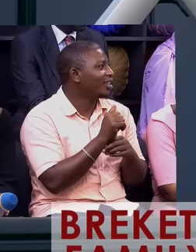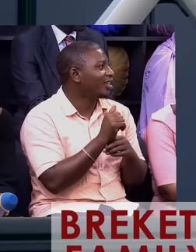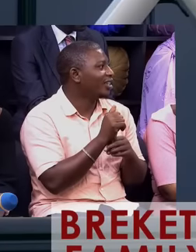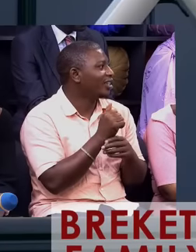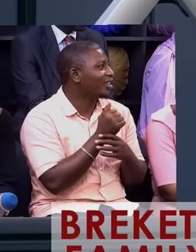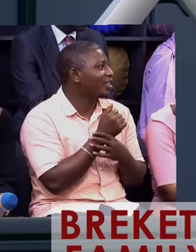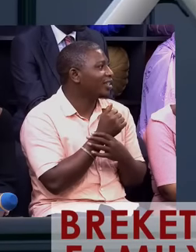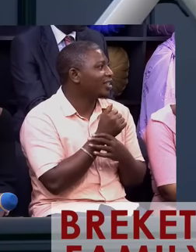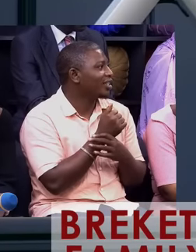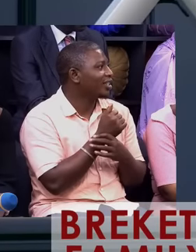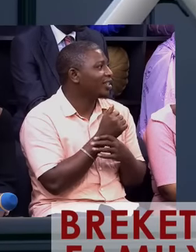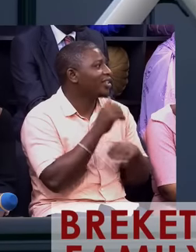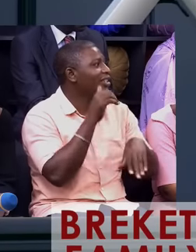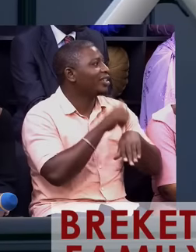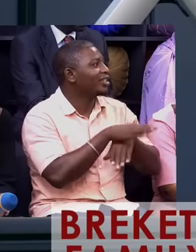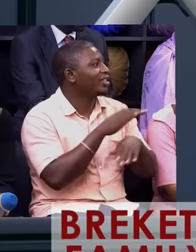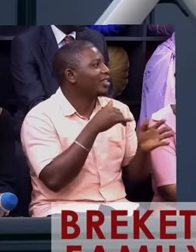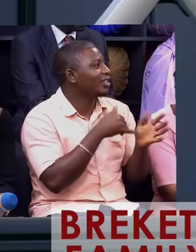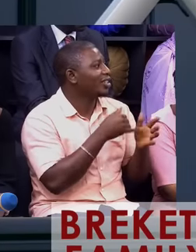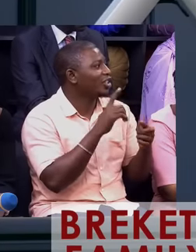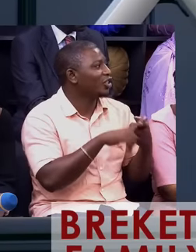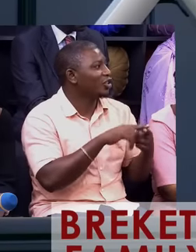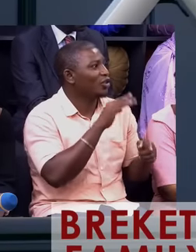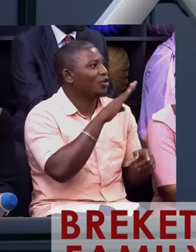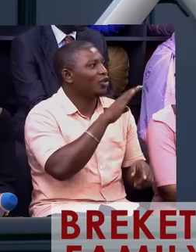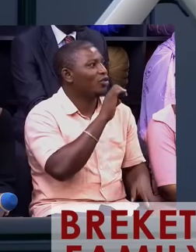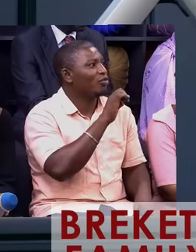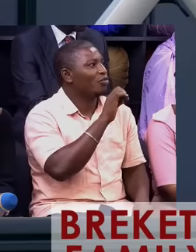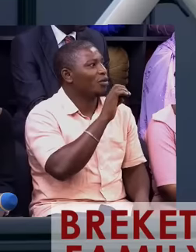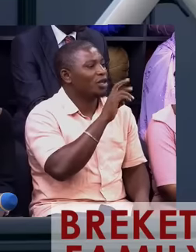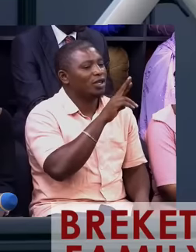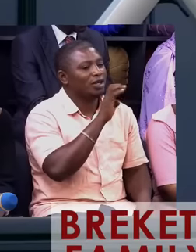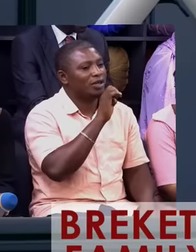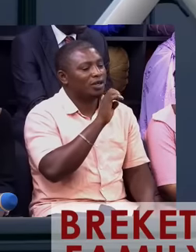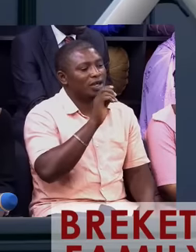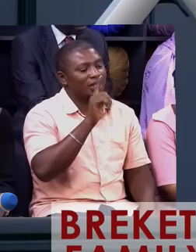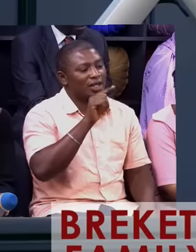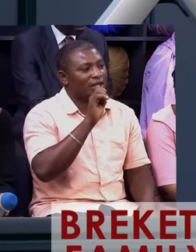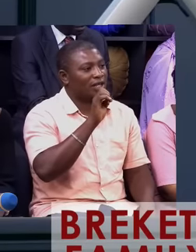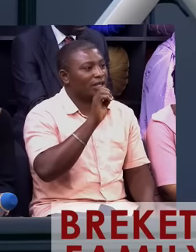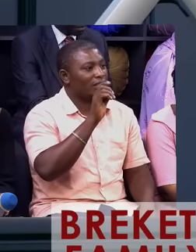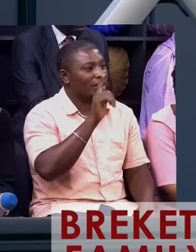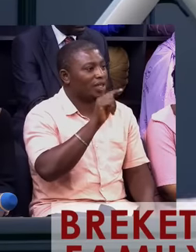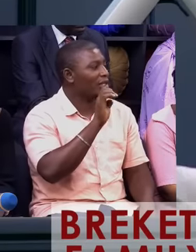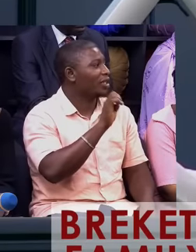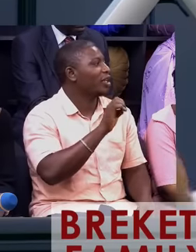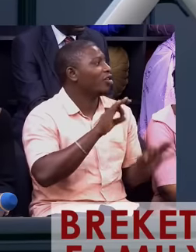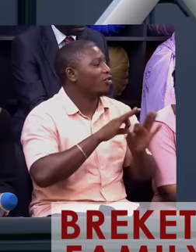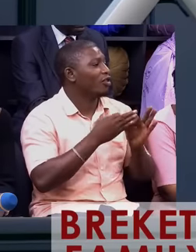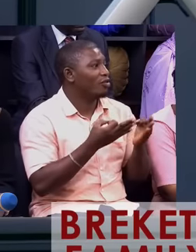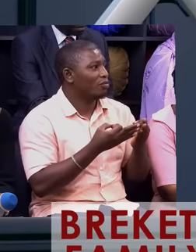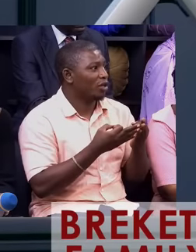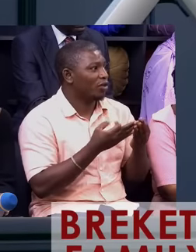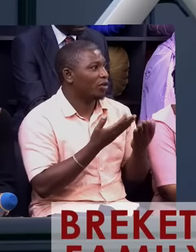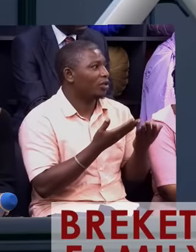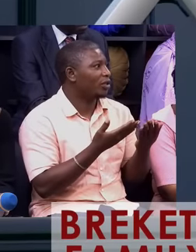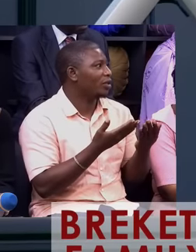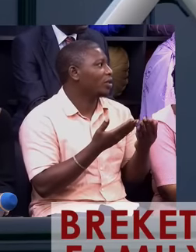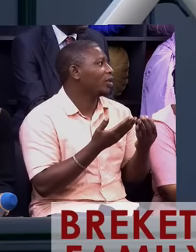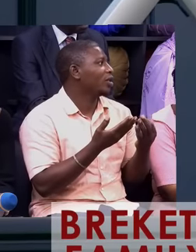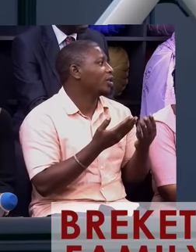go send them to the break family WhatsApp I go I don't have the